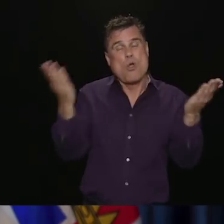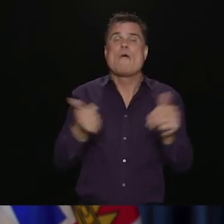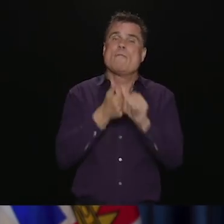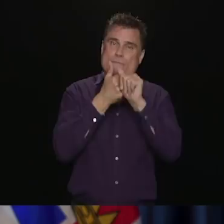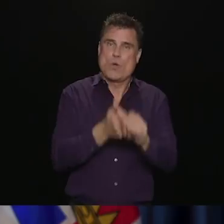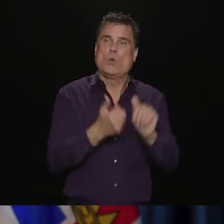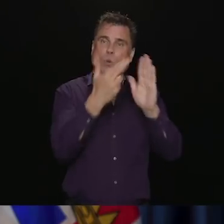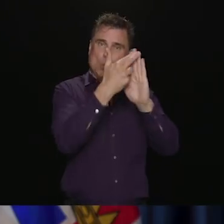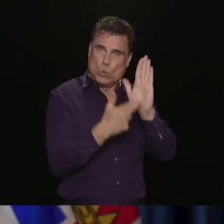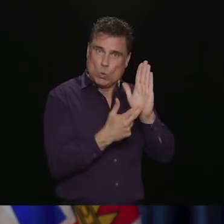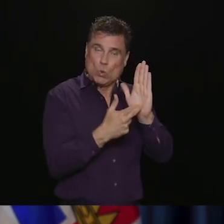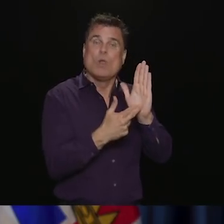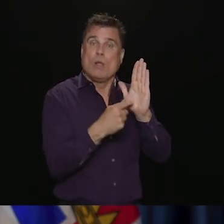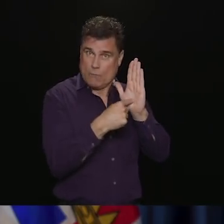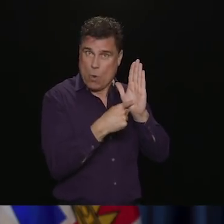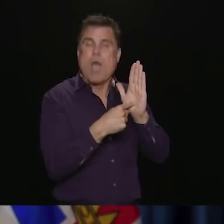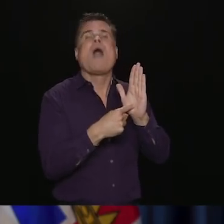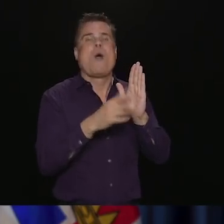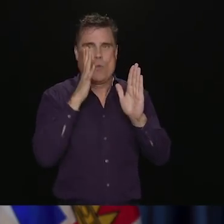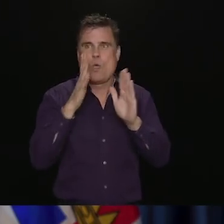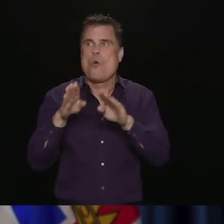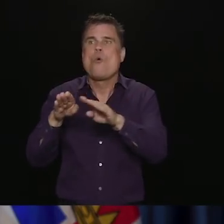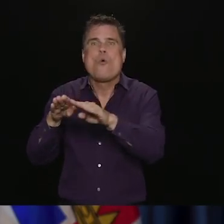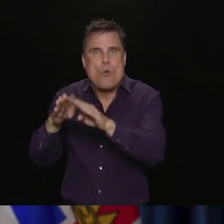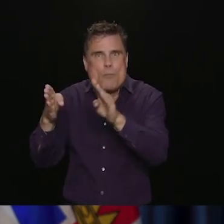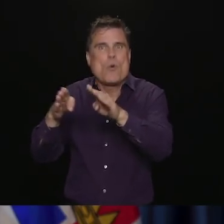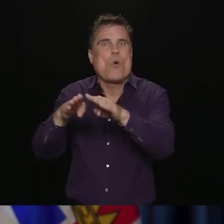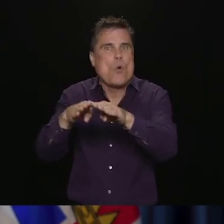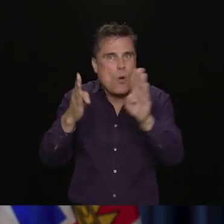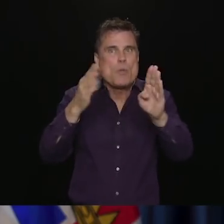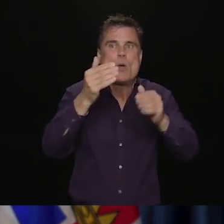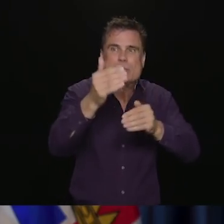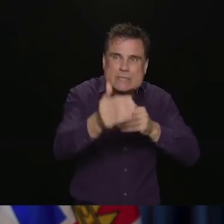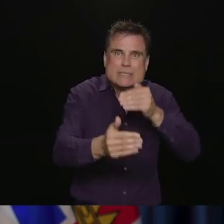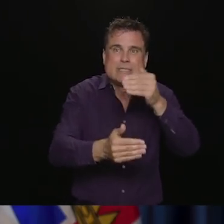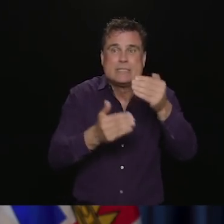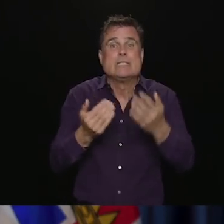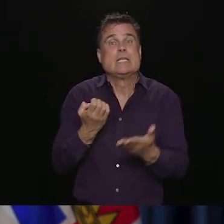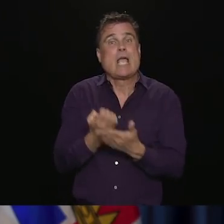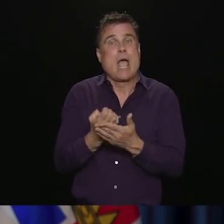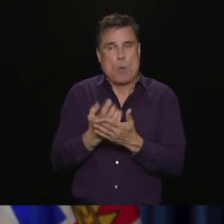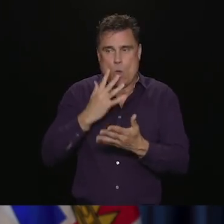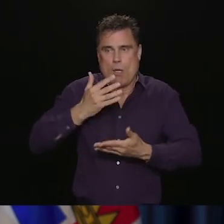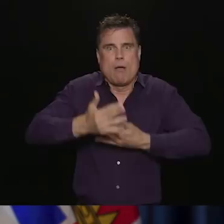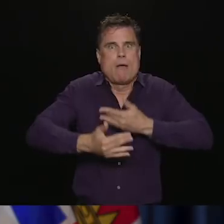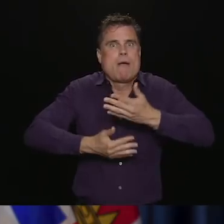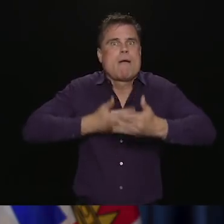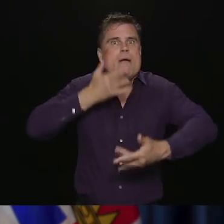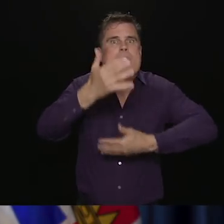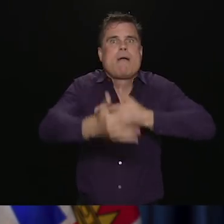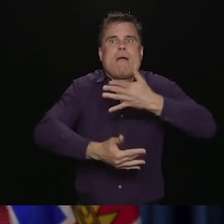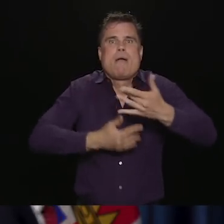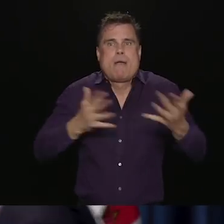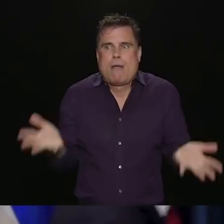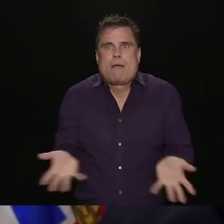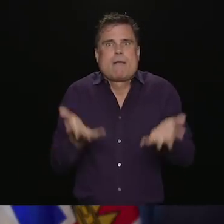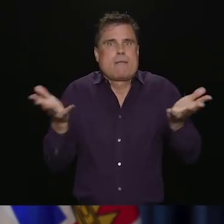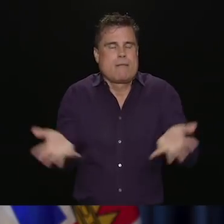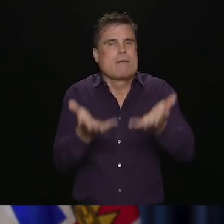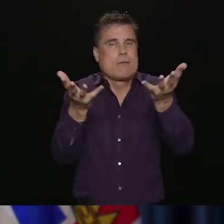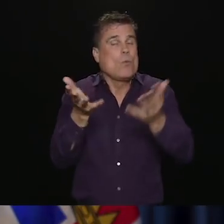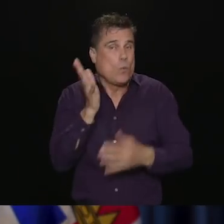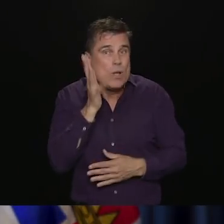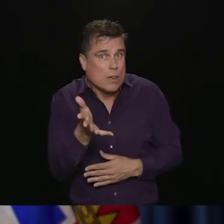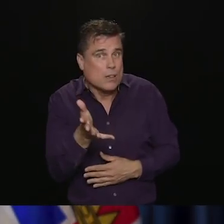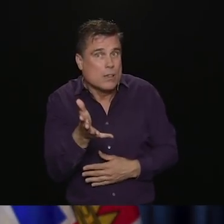do so. And we need, and because those that we will affect negatively are the ones that we care about the most.